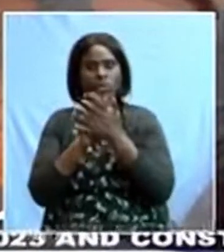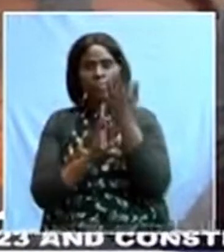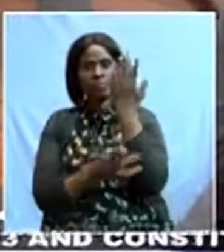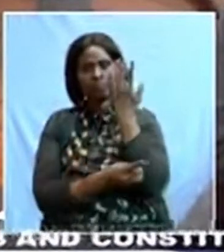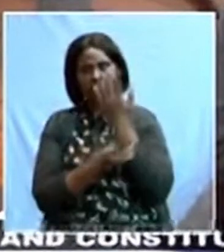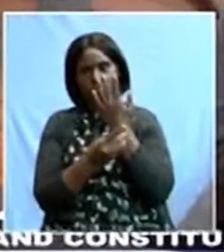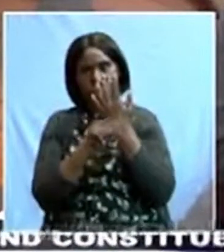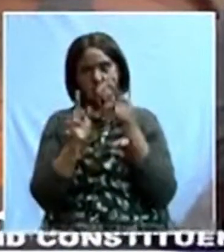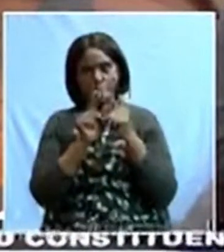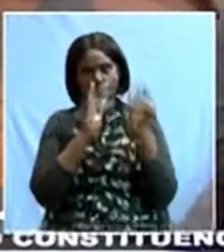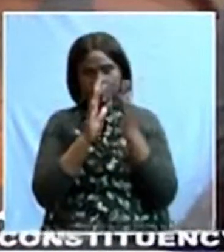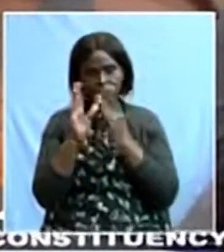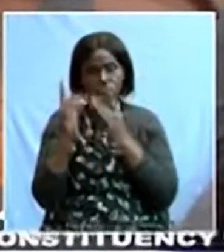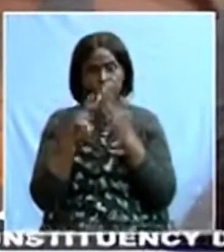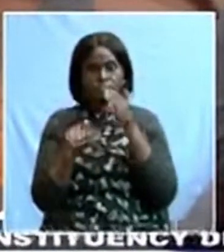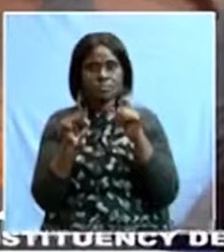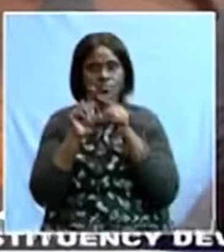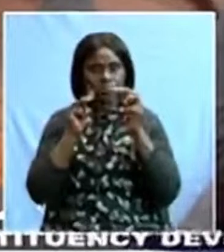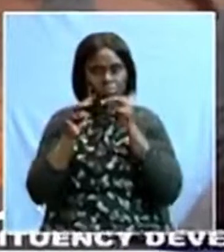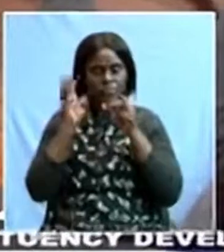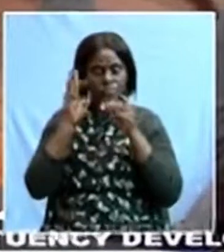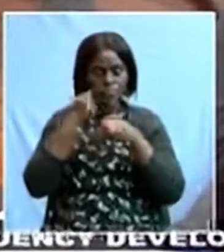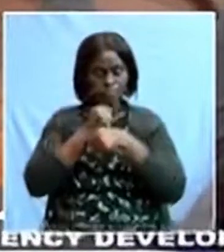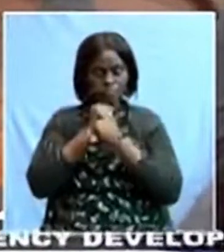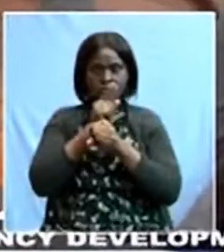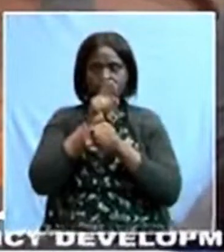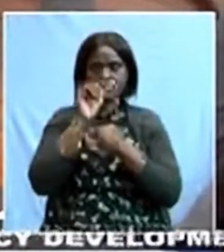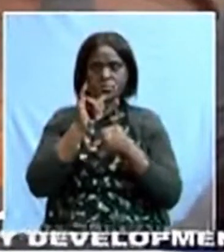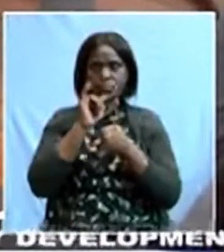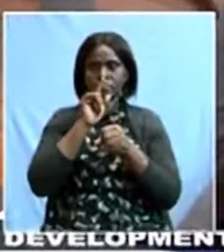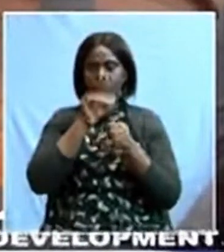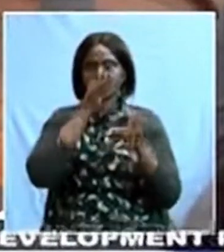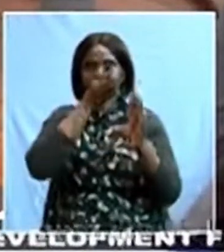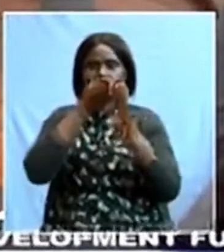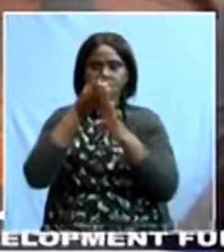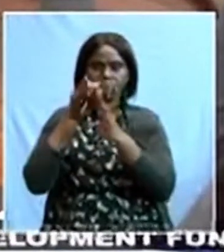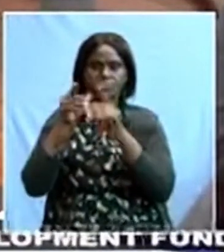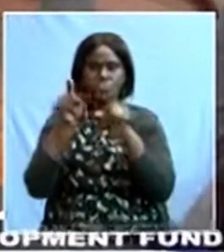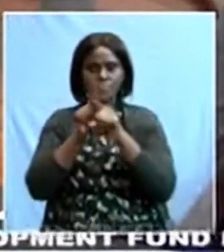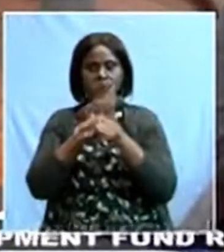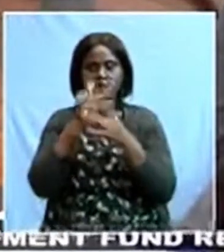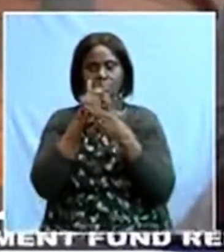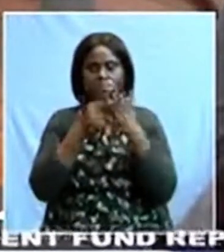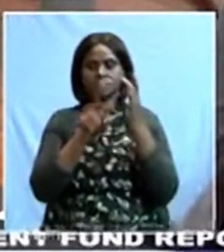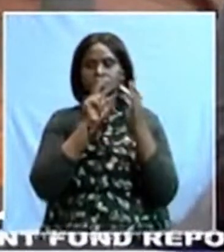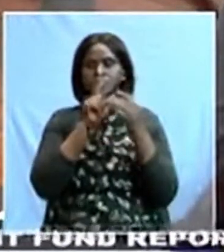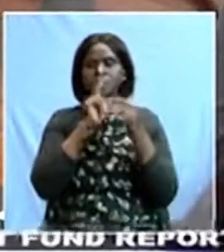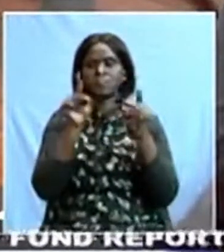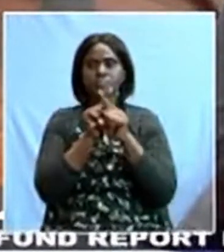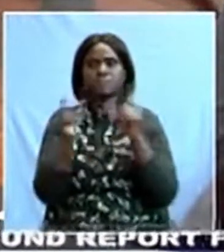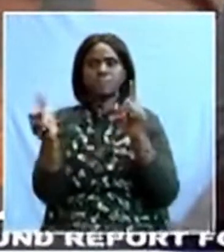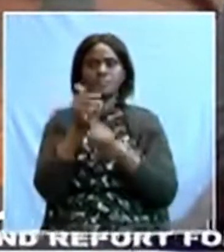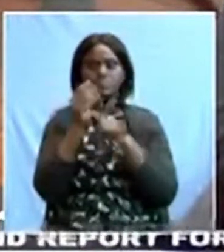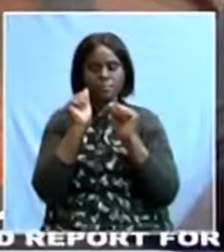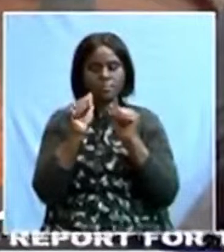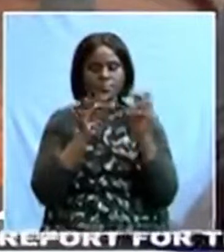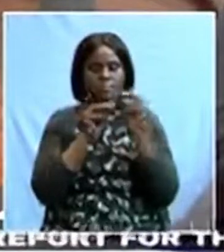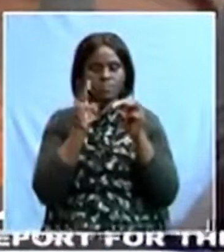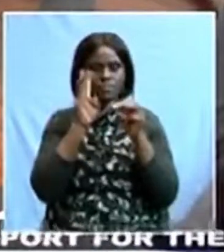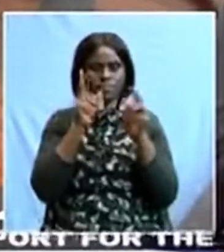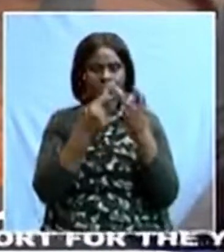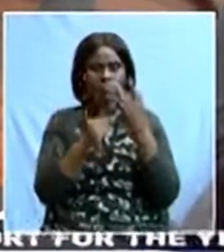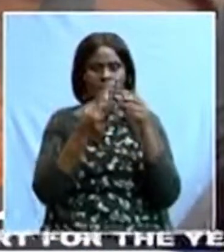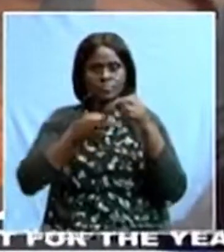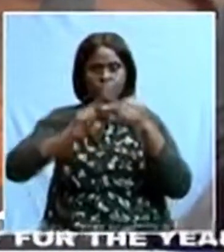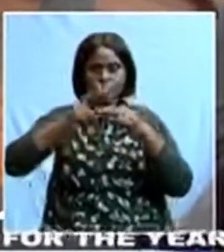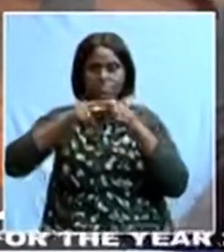Development. Remedial measures. Management to ensure that the targets set are realistic and achievable. Management will also